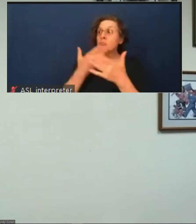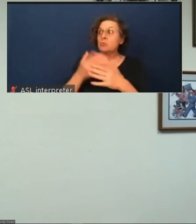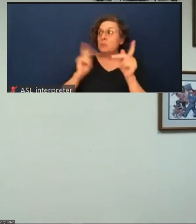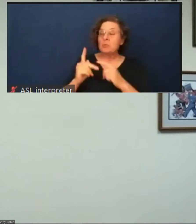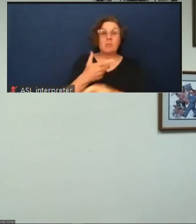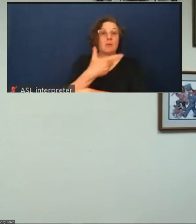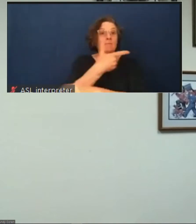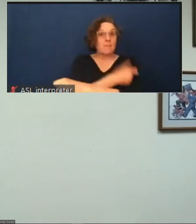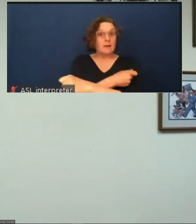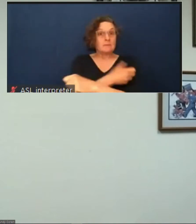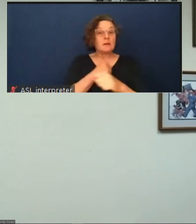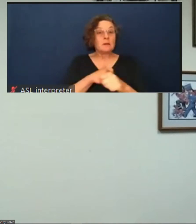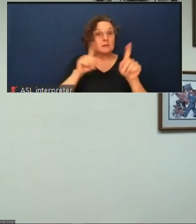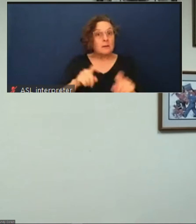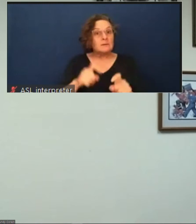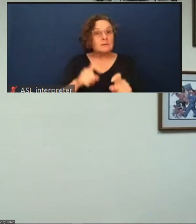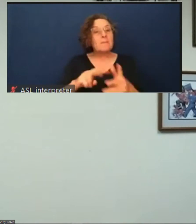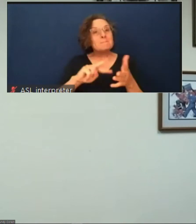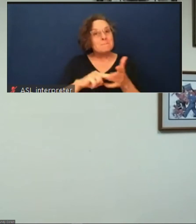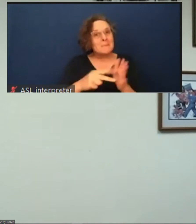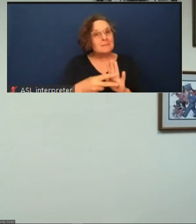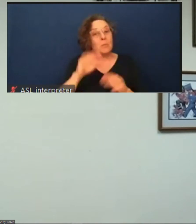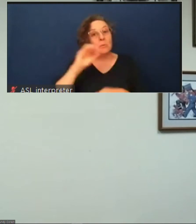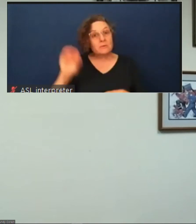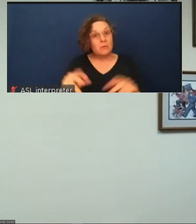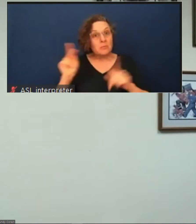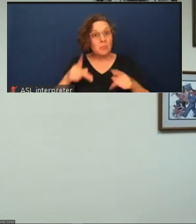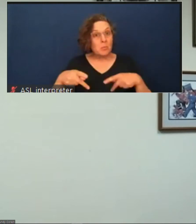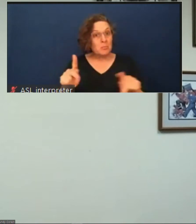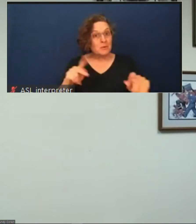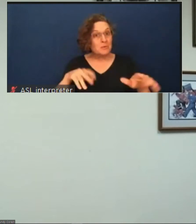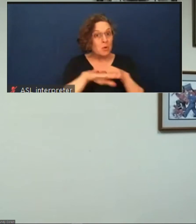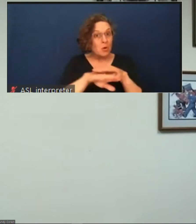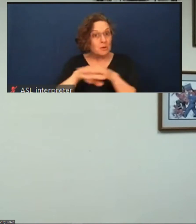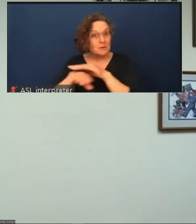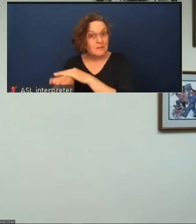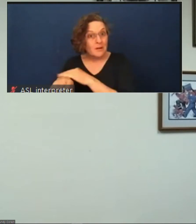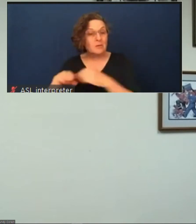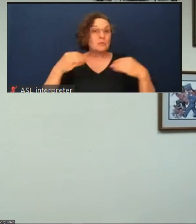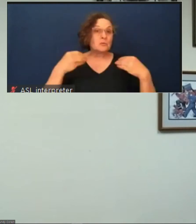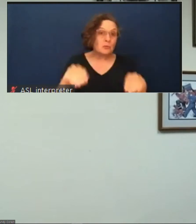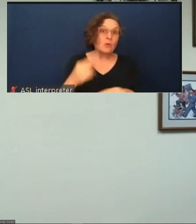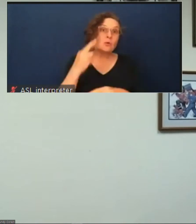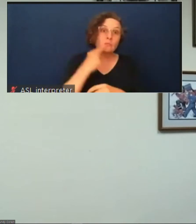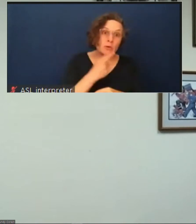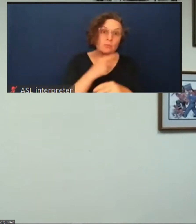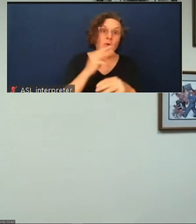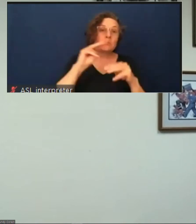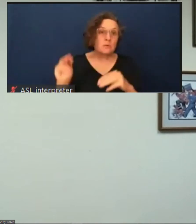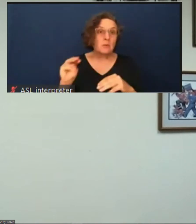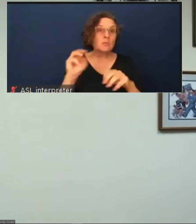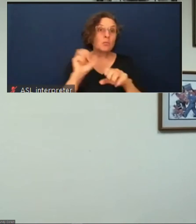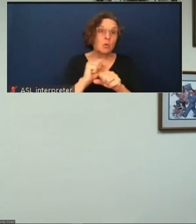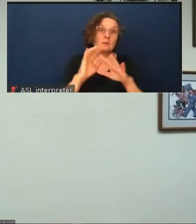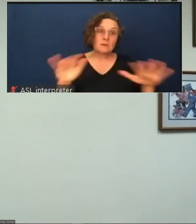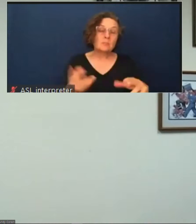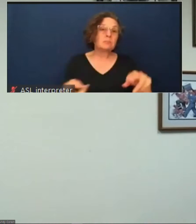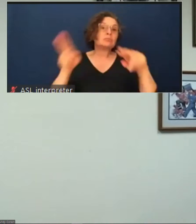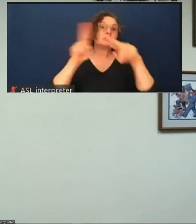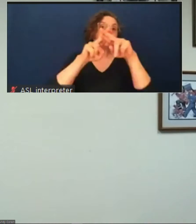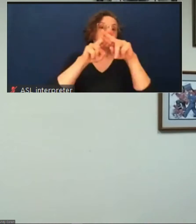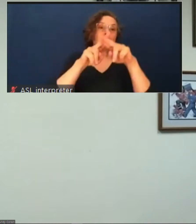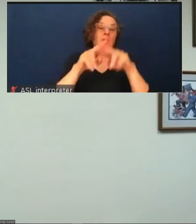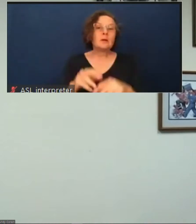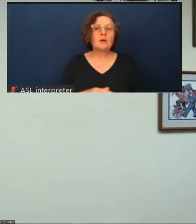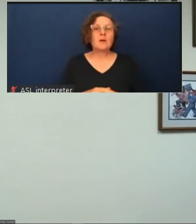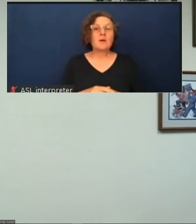increased capacity. So for more details, please see the state blueprint website. It'll be more clear. In summary, this is a mixed